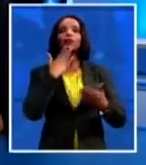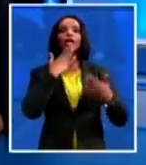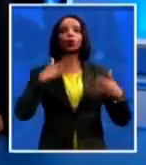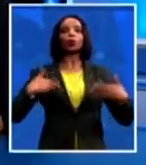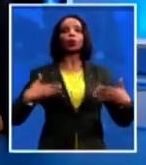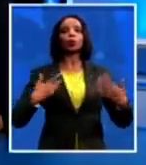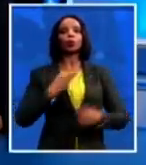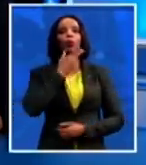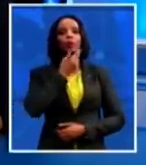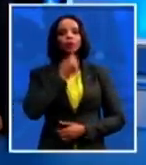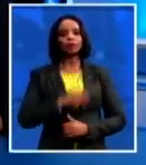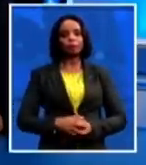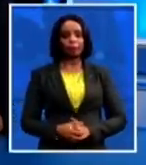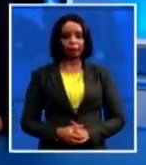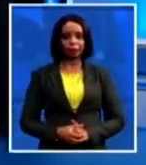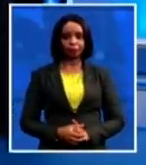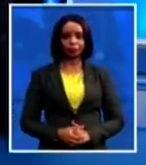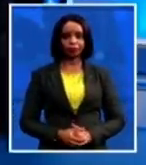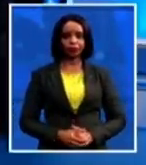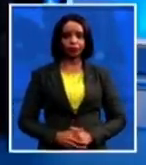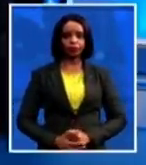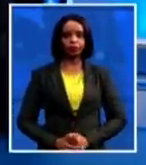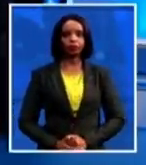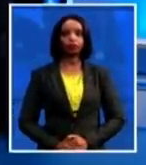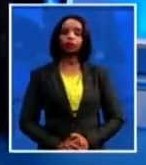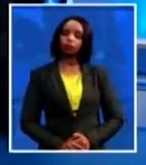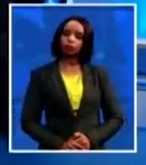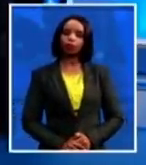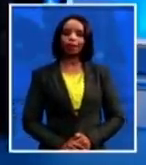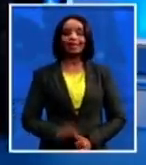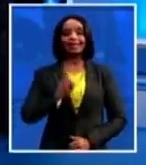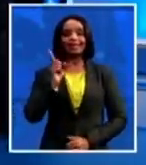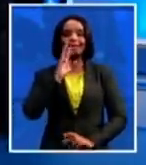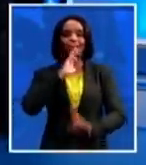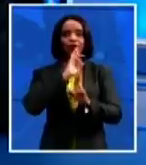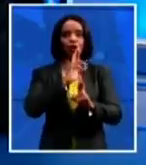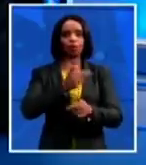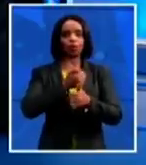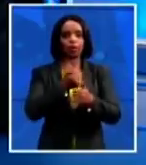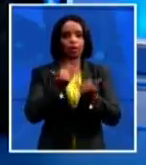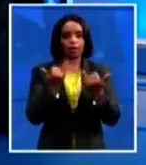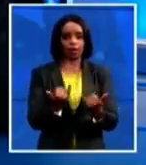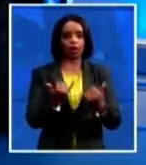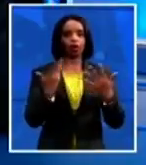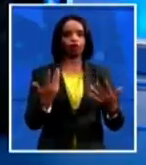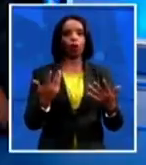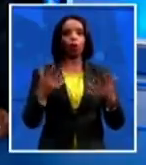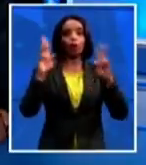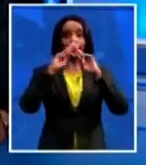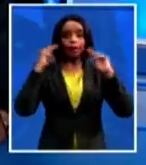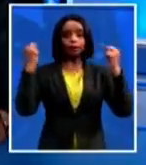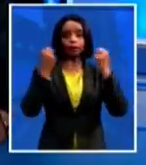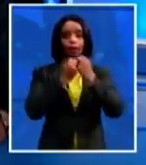Quite a lengthy report back there, including that the national state of disaster has been extended to January the 15th,